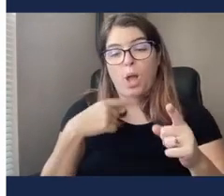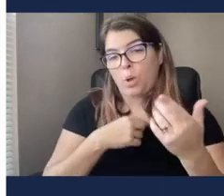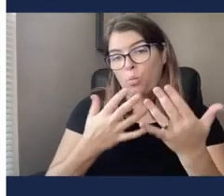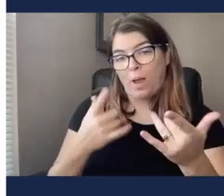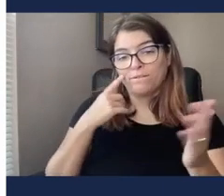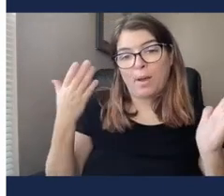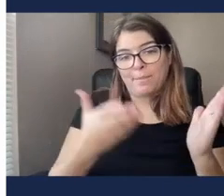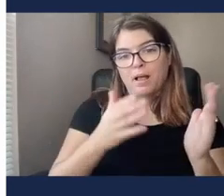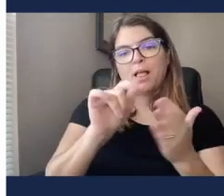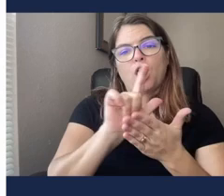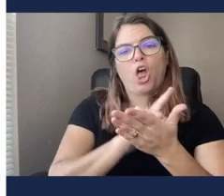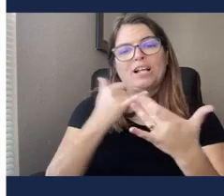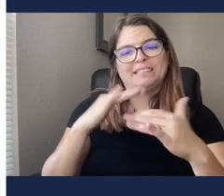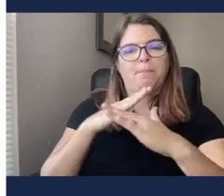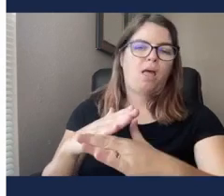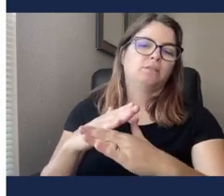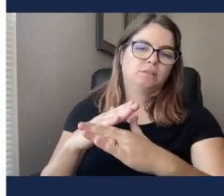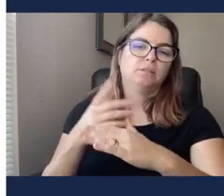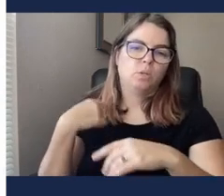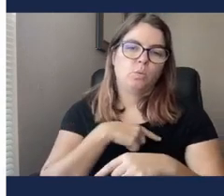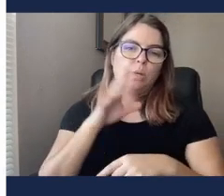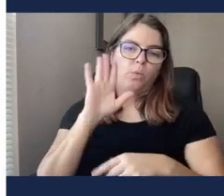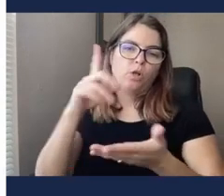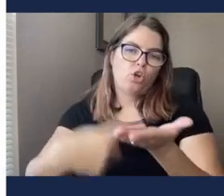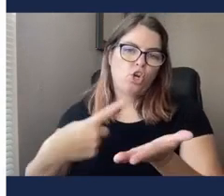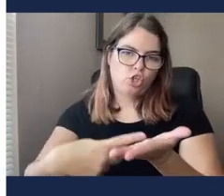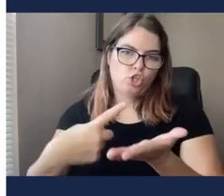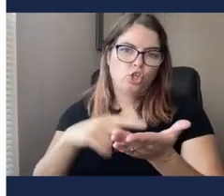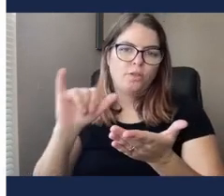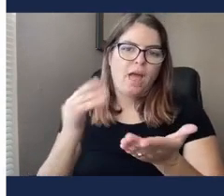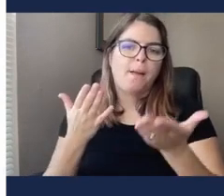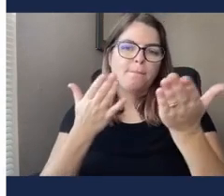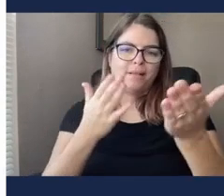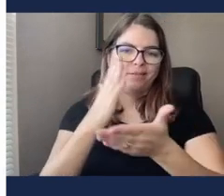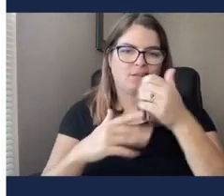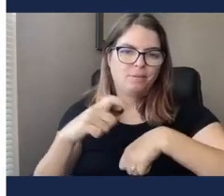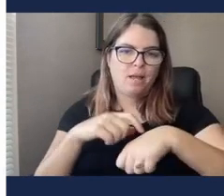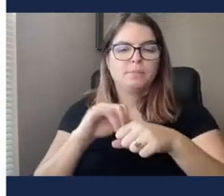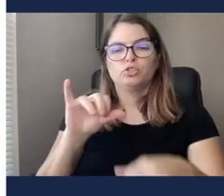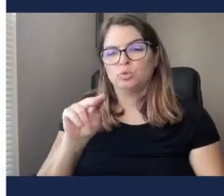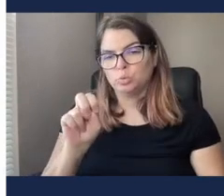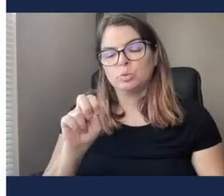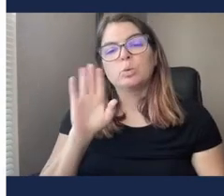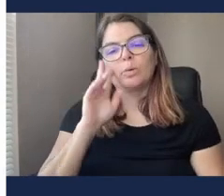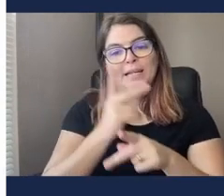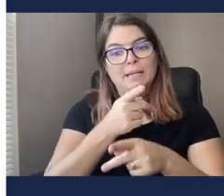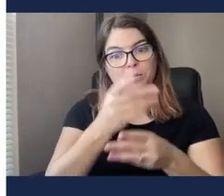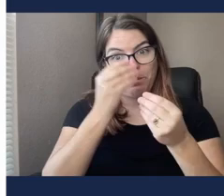is still blocked, and we're due to argue the appeal sometime in June. So we'll keep you